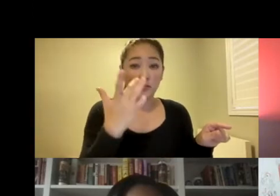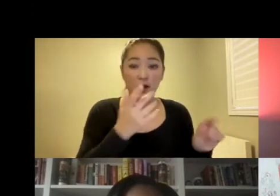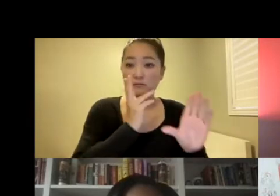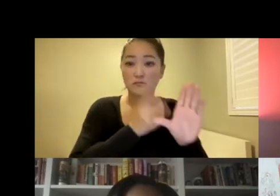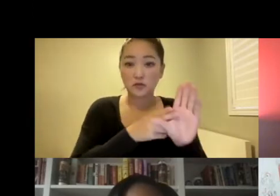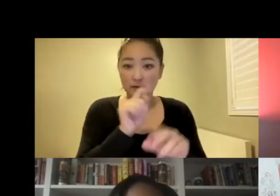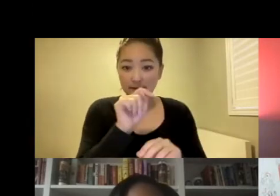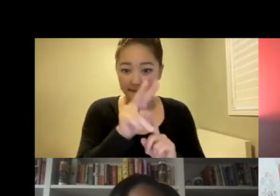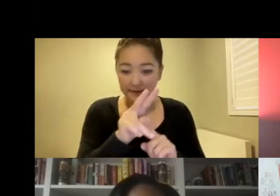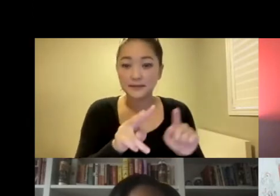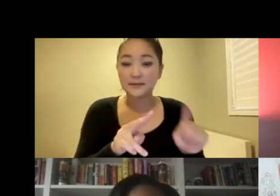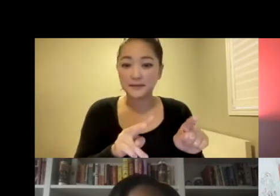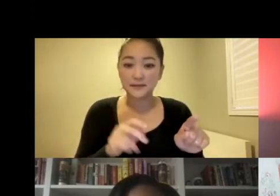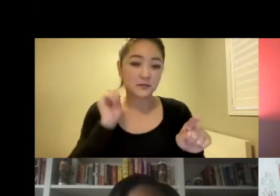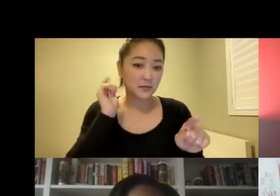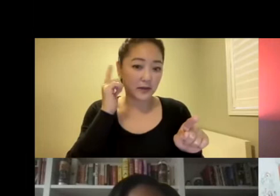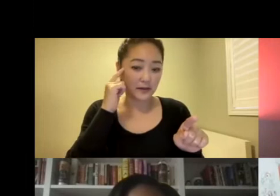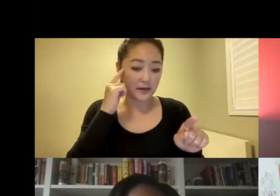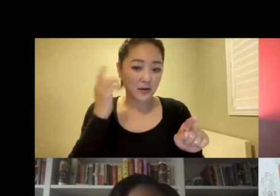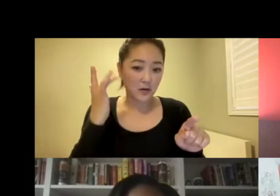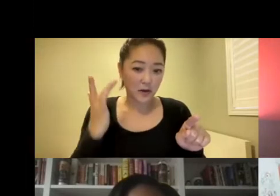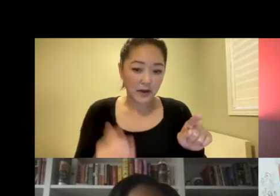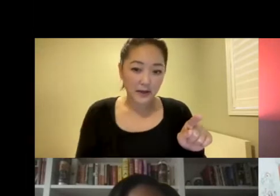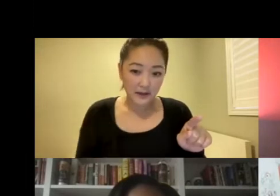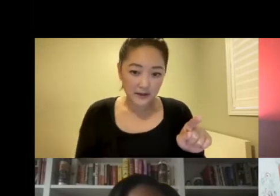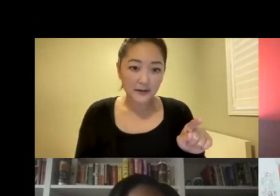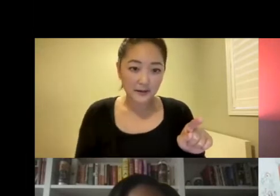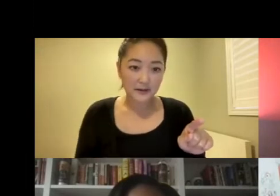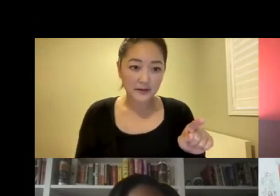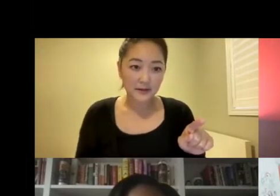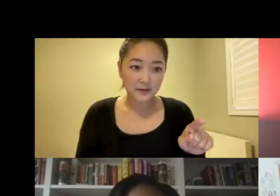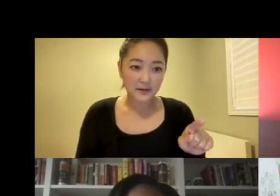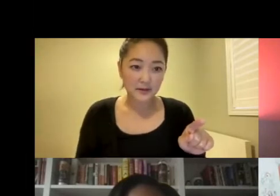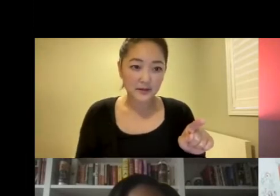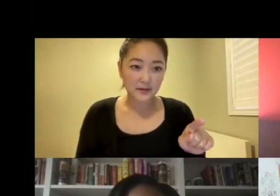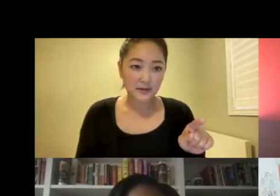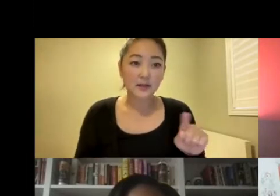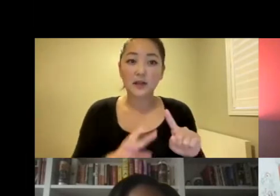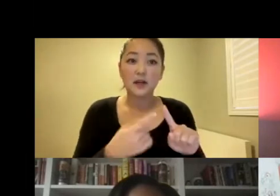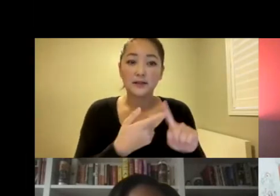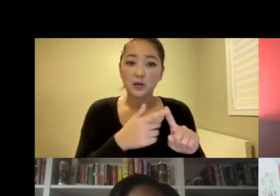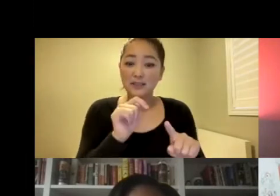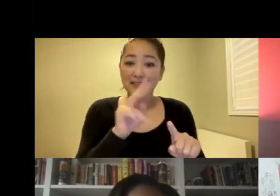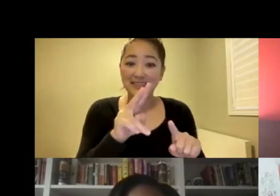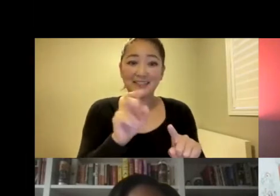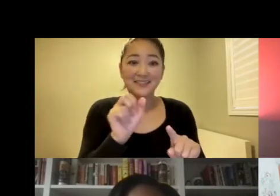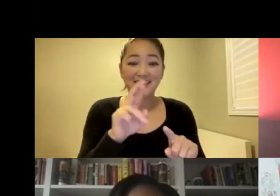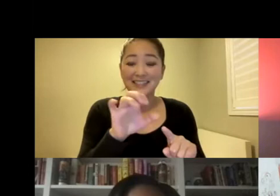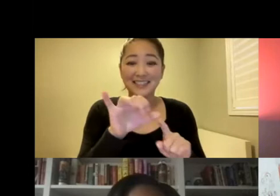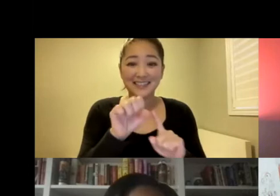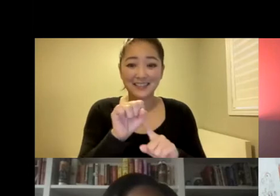scale the idea of Balak and Friends, our first series, into our first television series, which was called Mixed